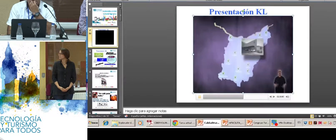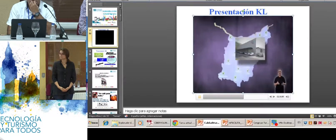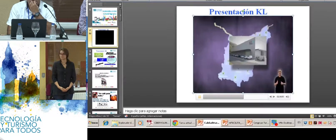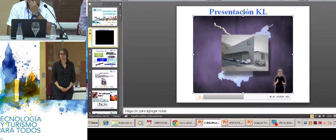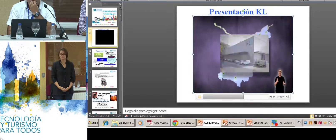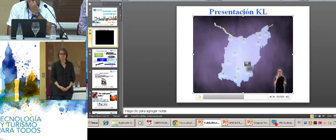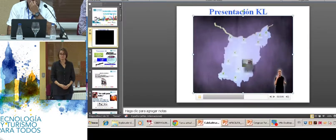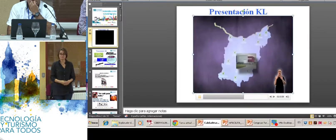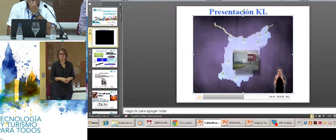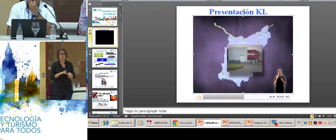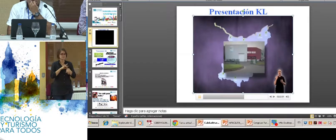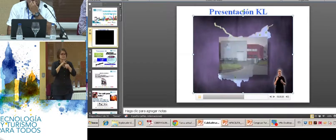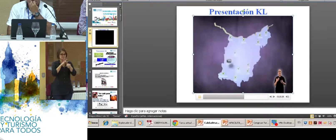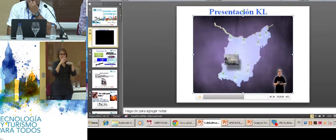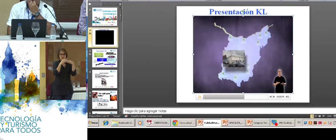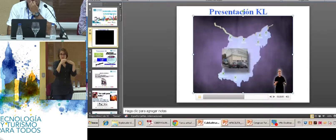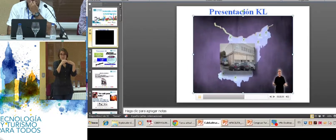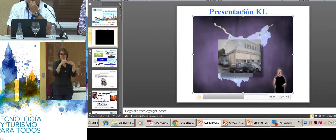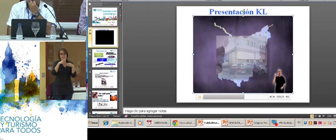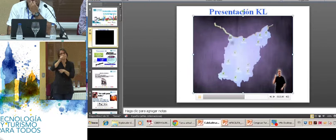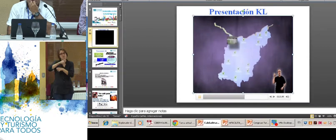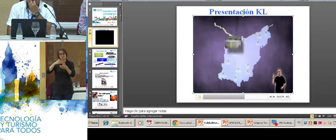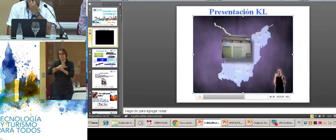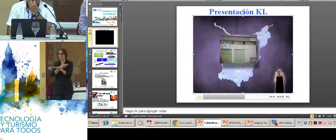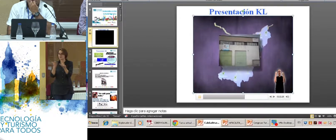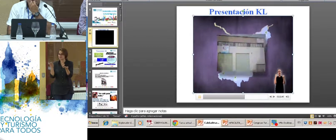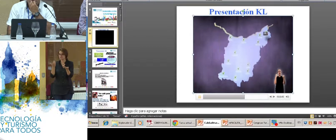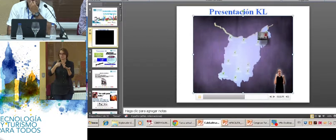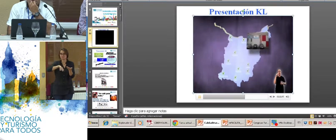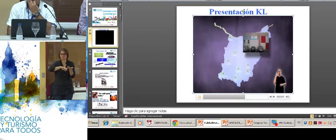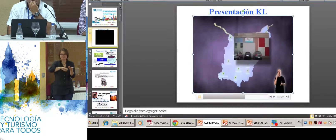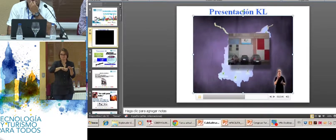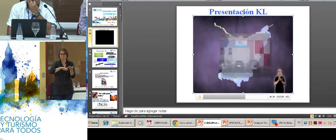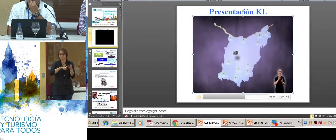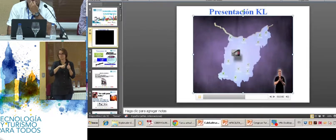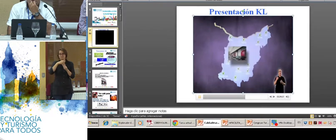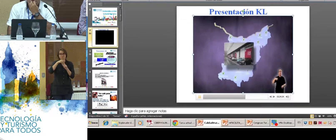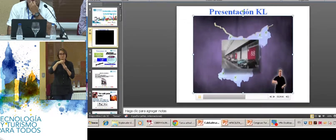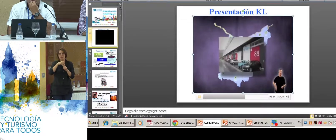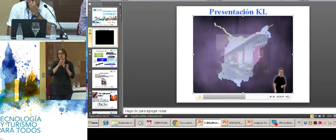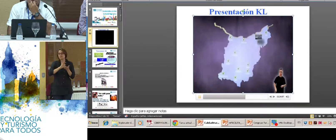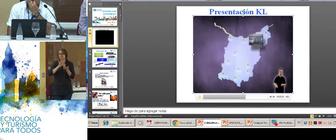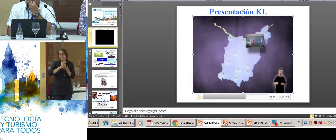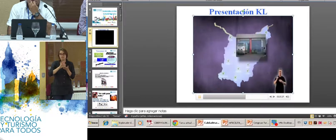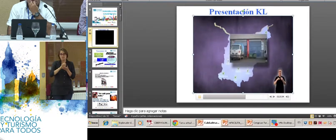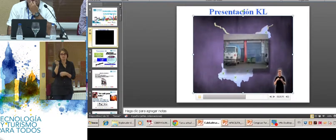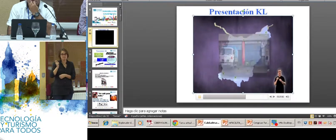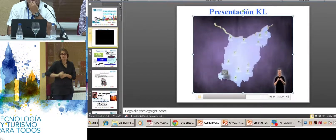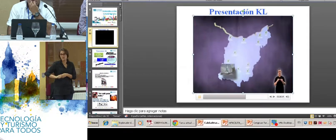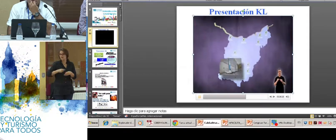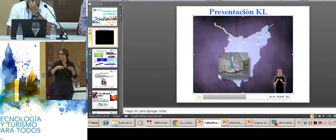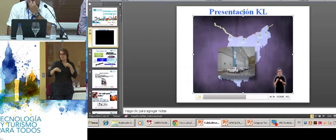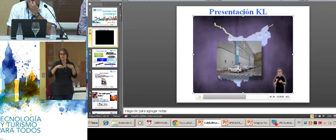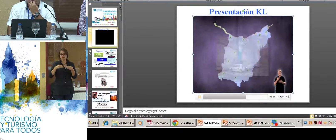La orientación al cliente y la Customer confianza en las personas son los orientation and pilares en los people que are the soporta un pillars on servicio which we profesional, support flexible y competitivo a